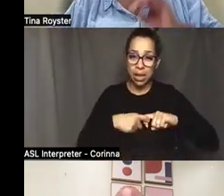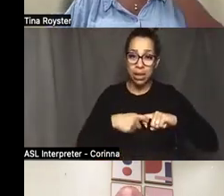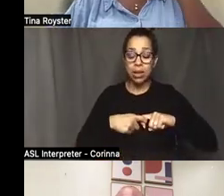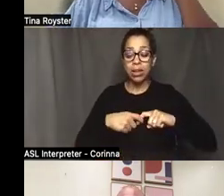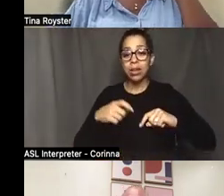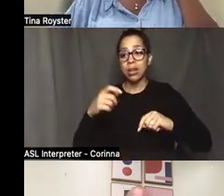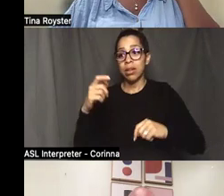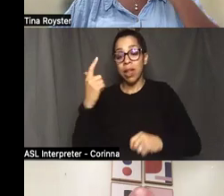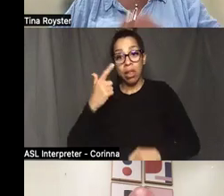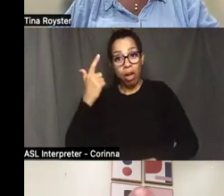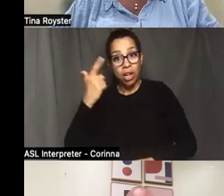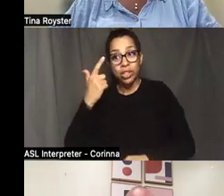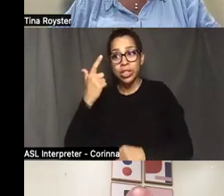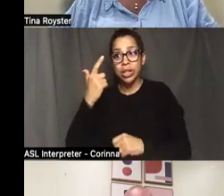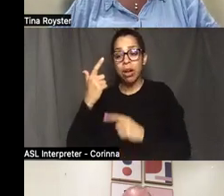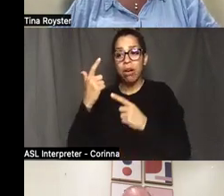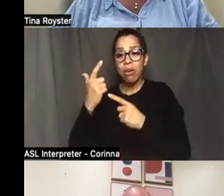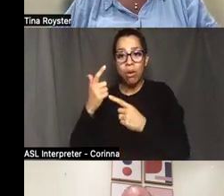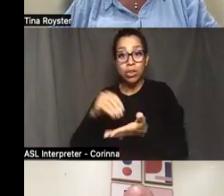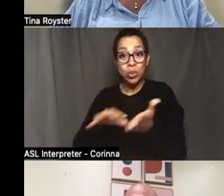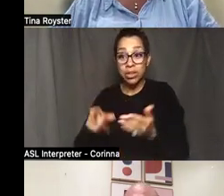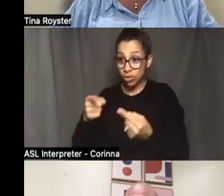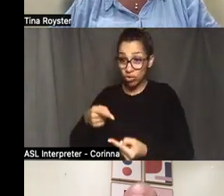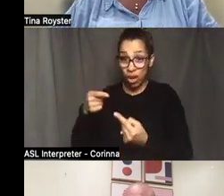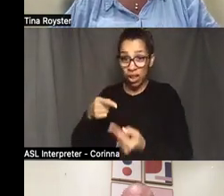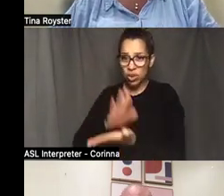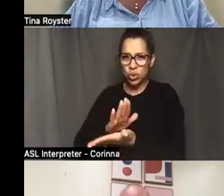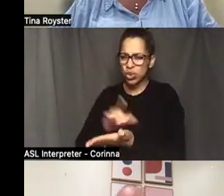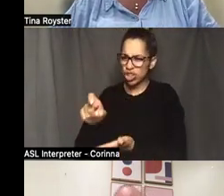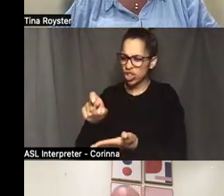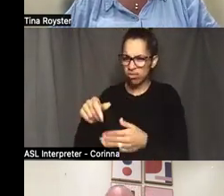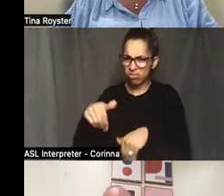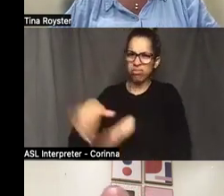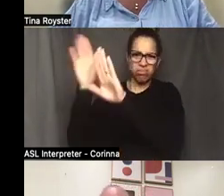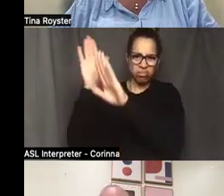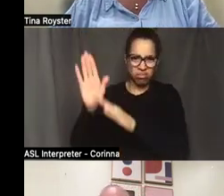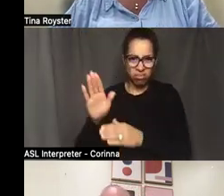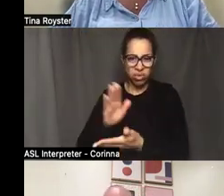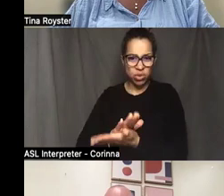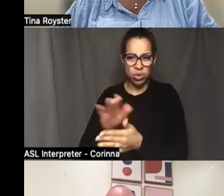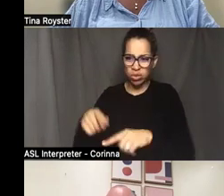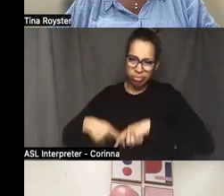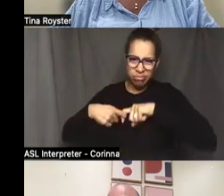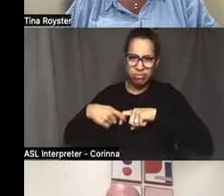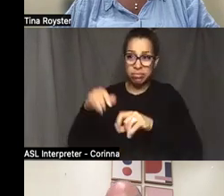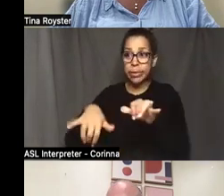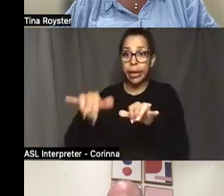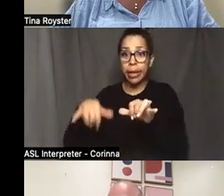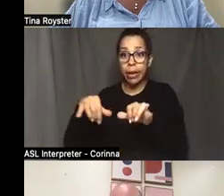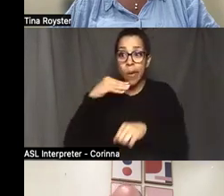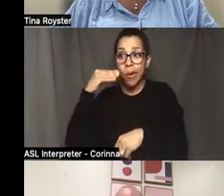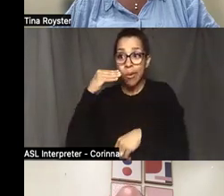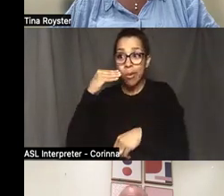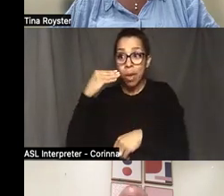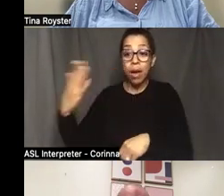that a student who is struggling at school, we should just send them away from school so they can sit at home and not do anything and then come back and struggle